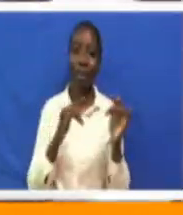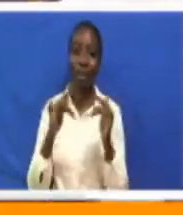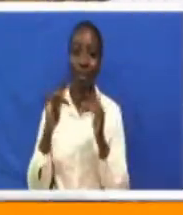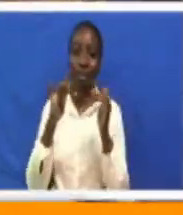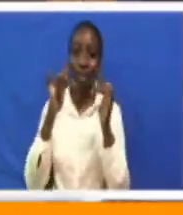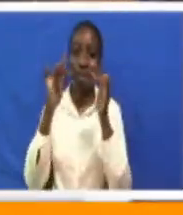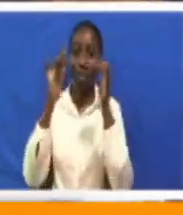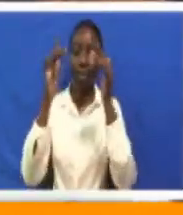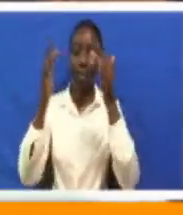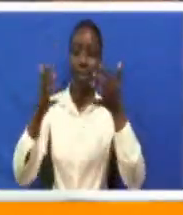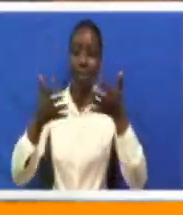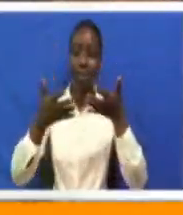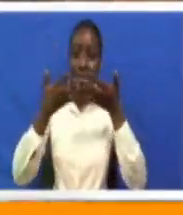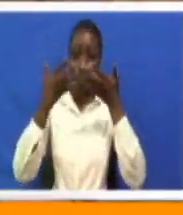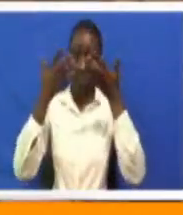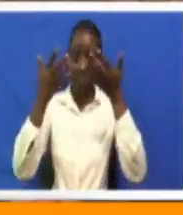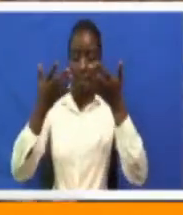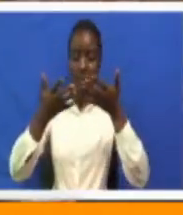foreign